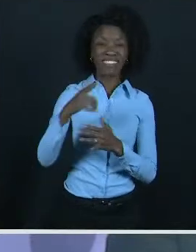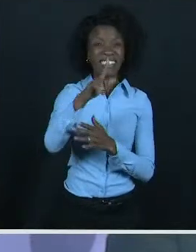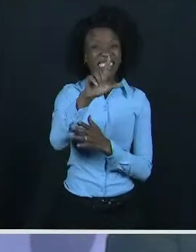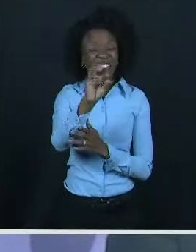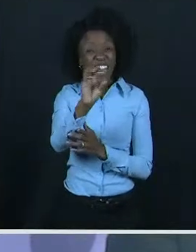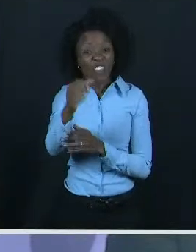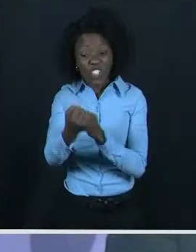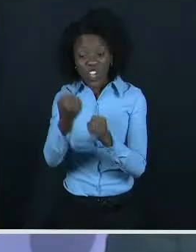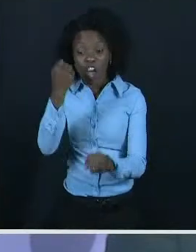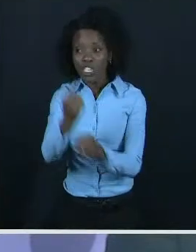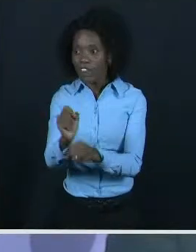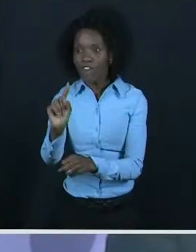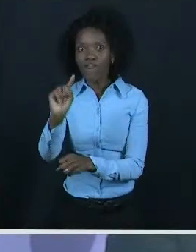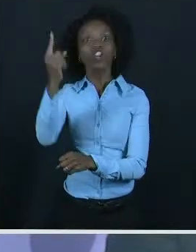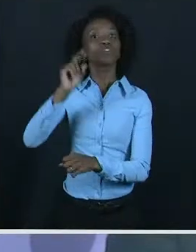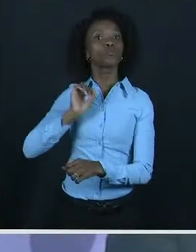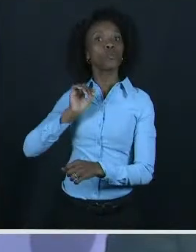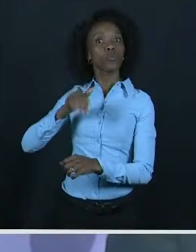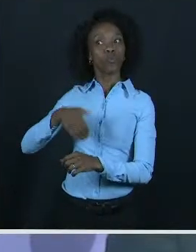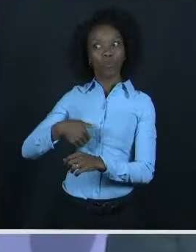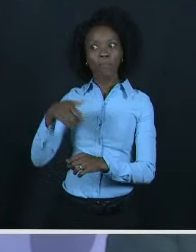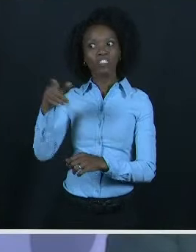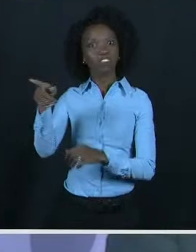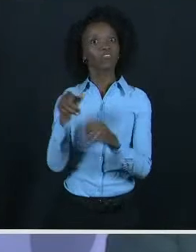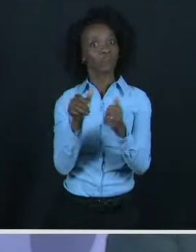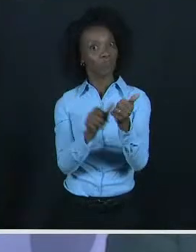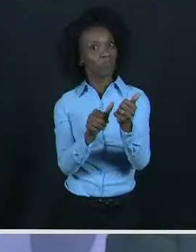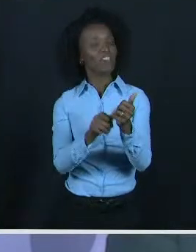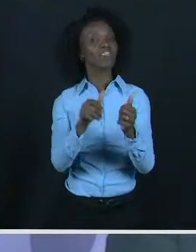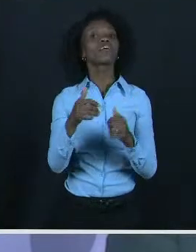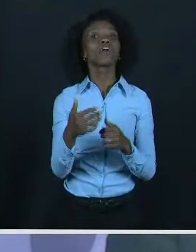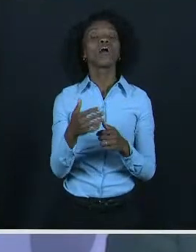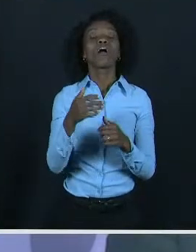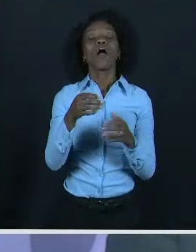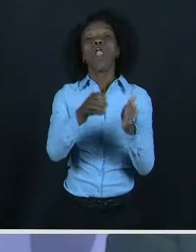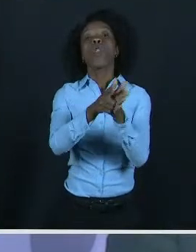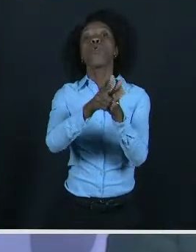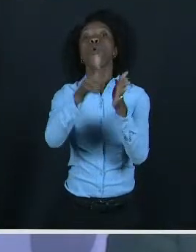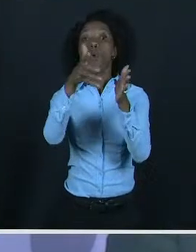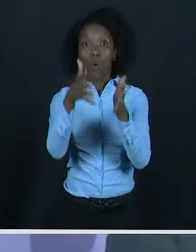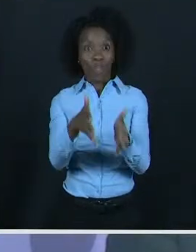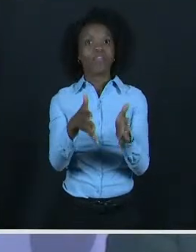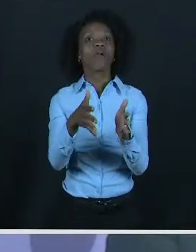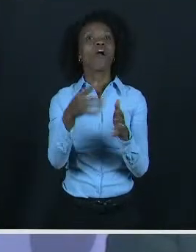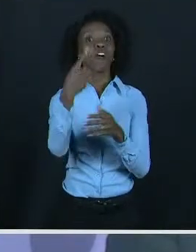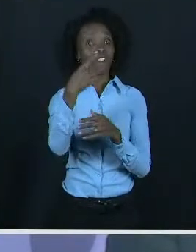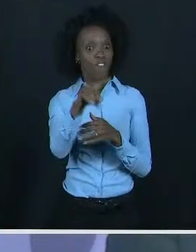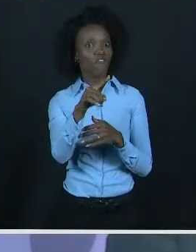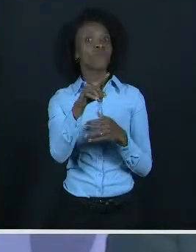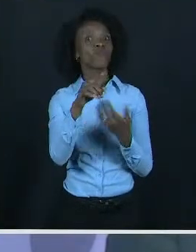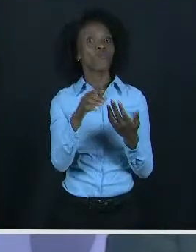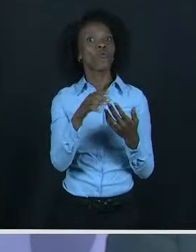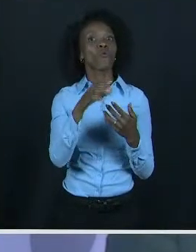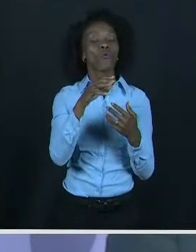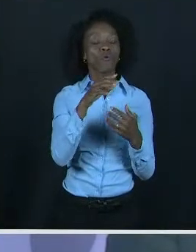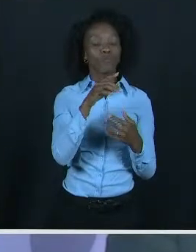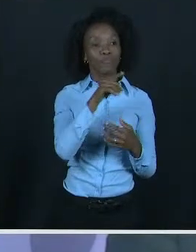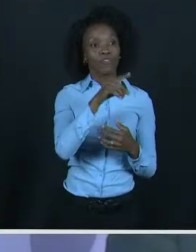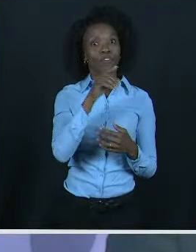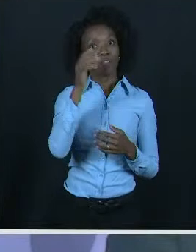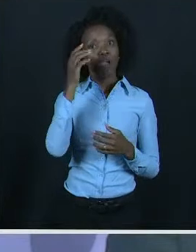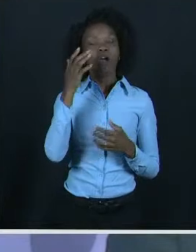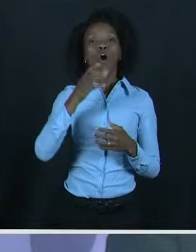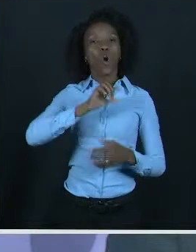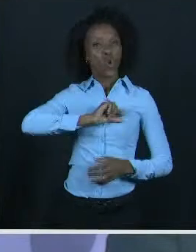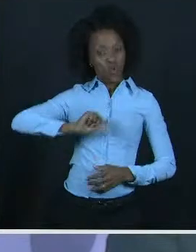to serve as Her Majesty's Attorney General for England and Wales and for Northern Ireland. As the